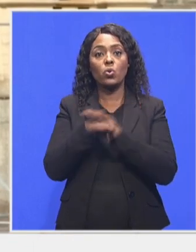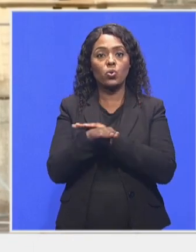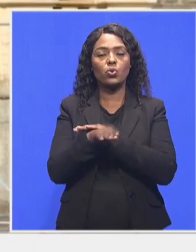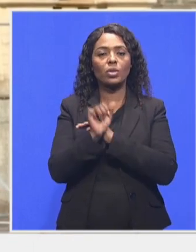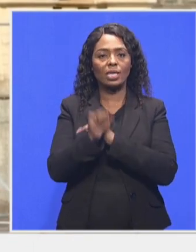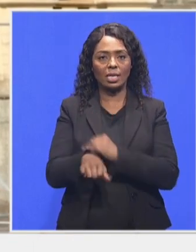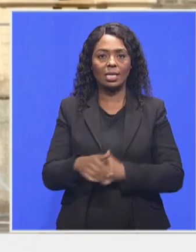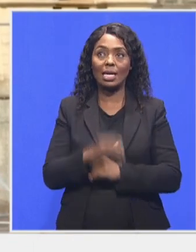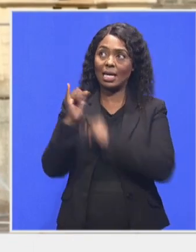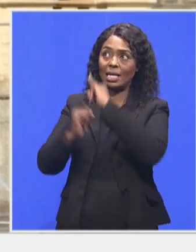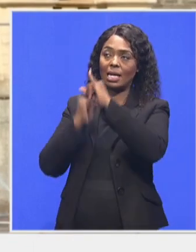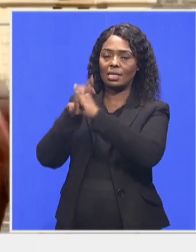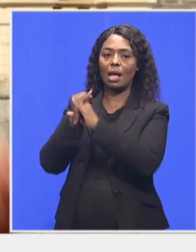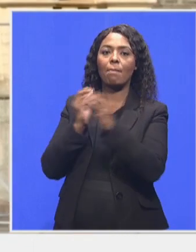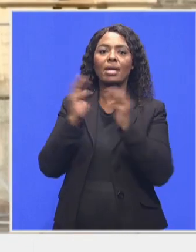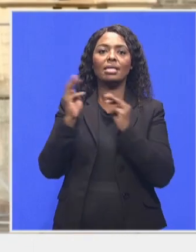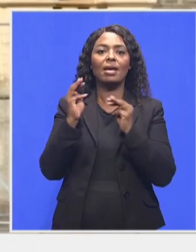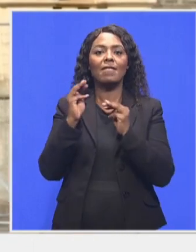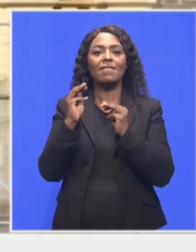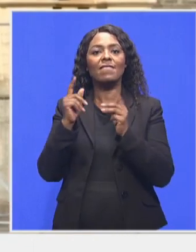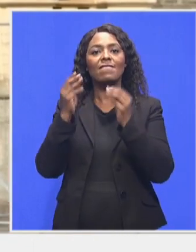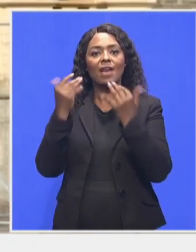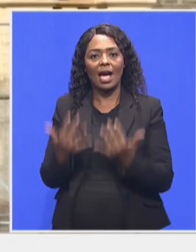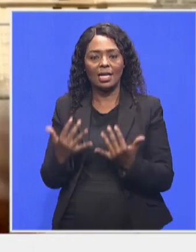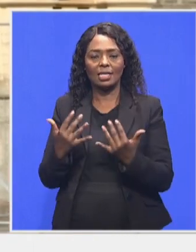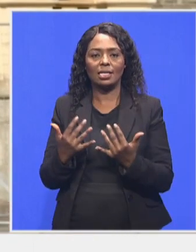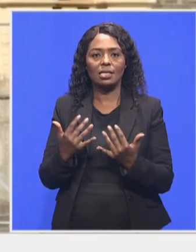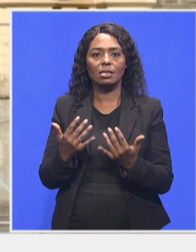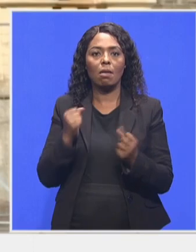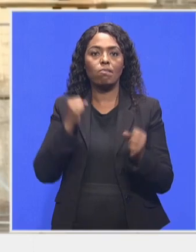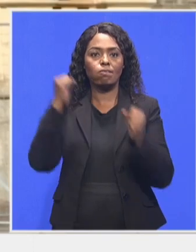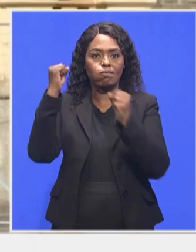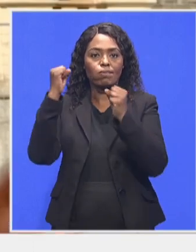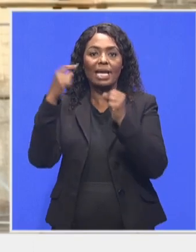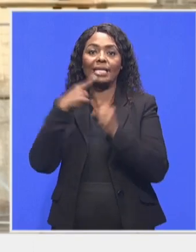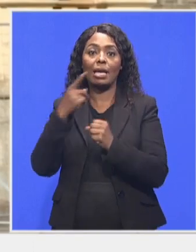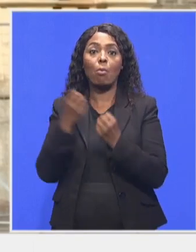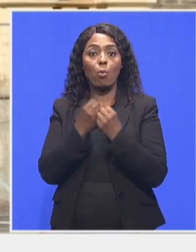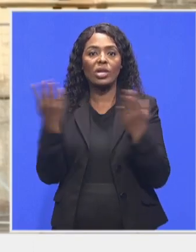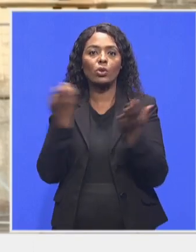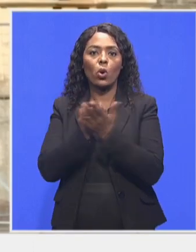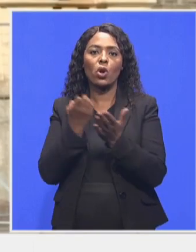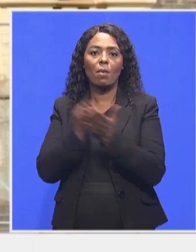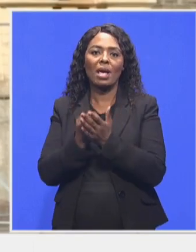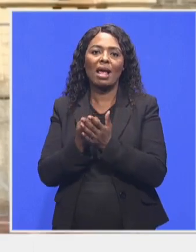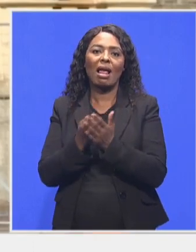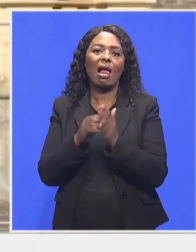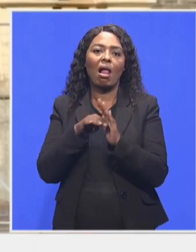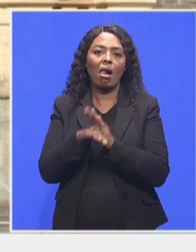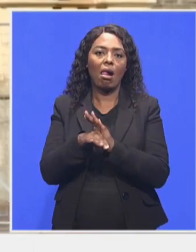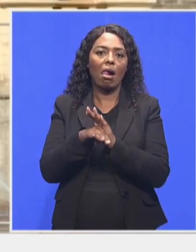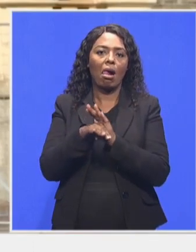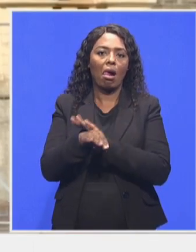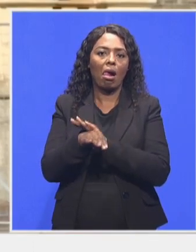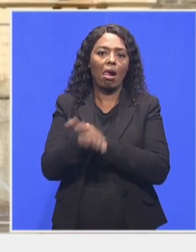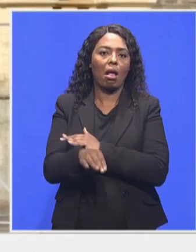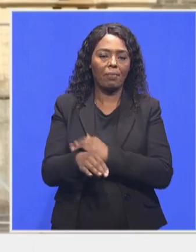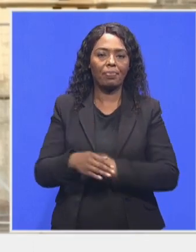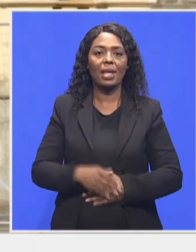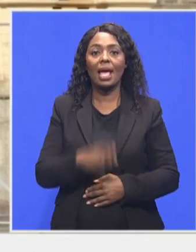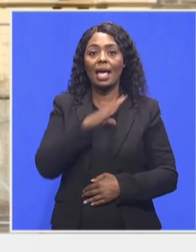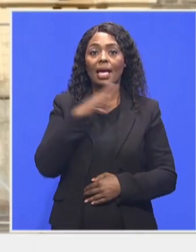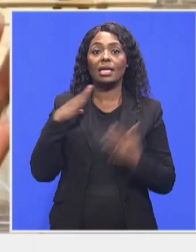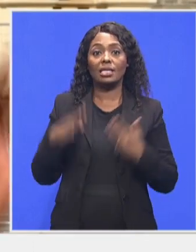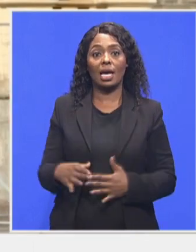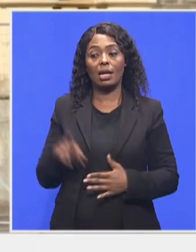the International Monetary Fund. They're expecting that major economies are going to slow down. China is expected to pick